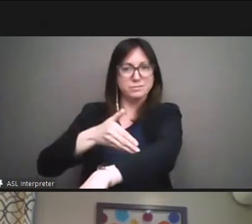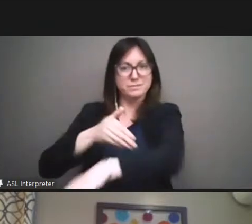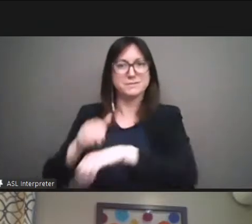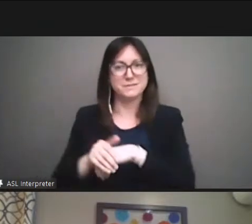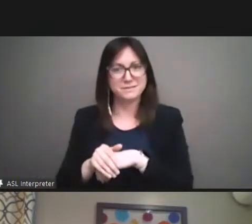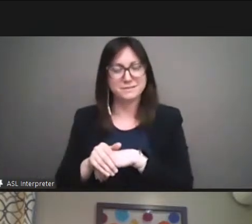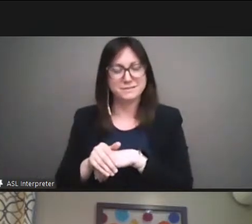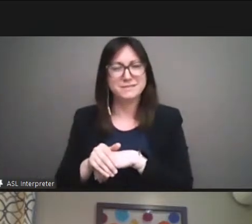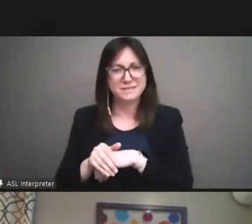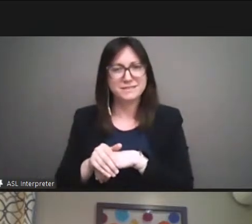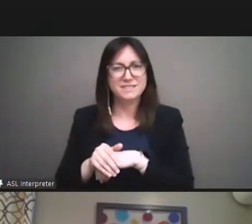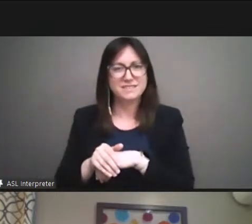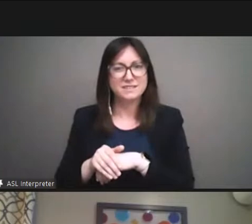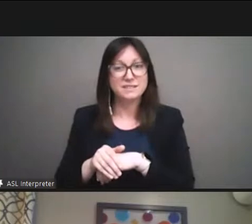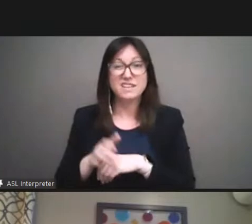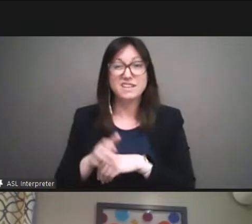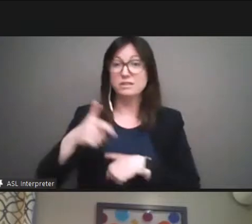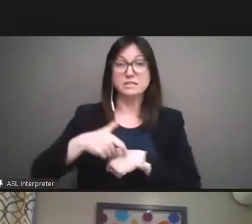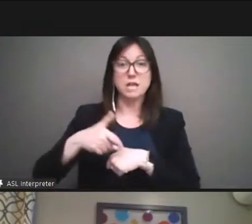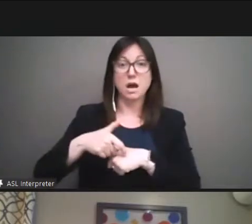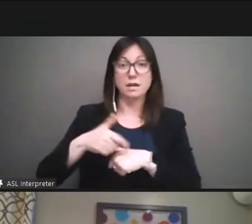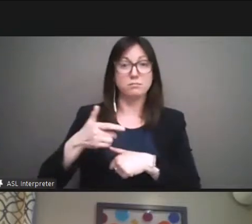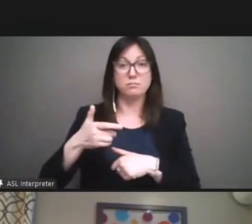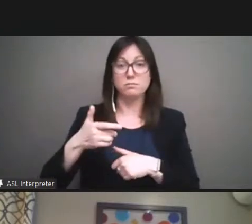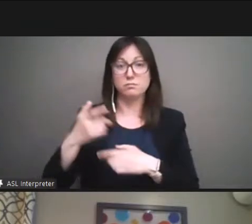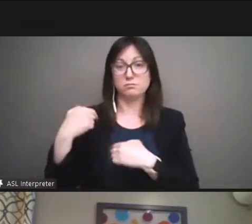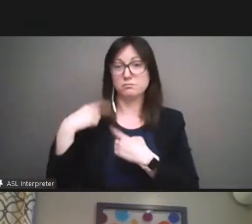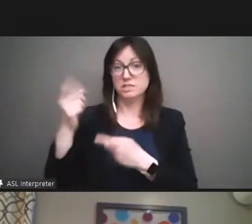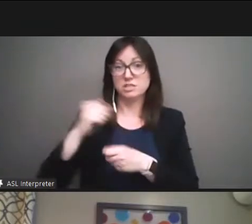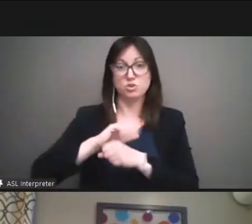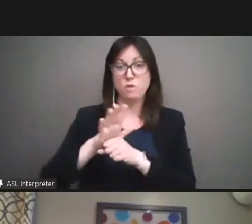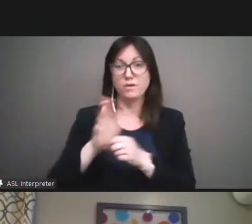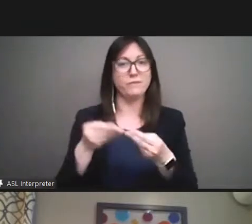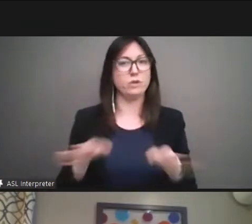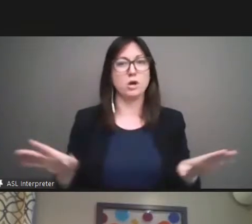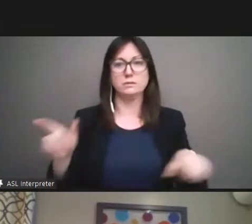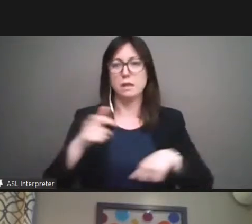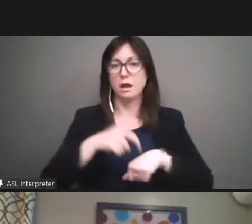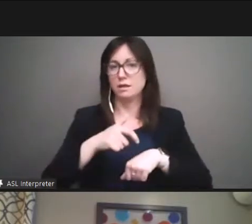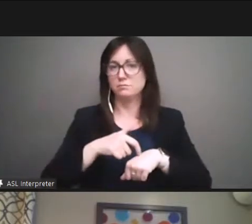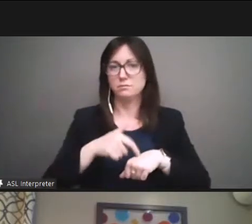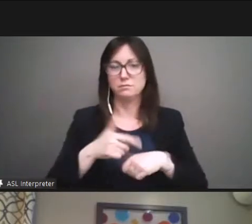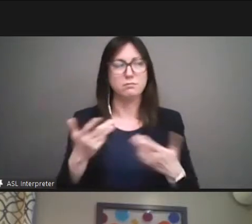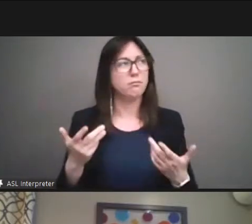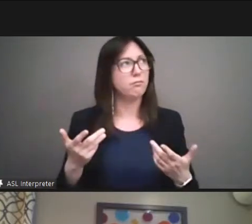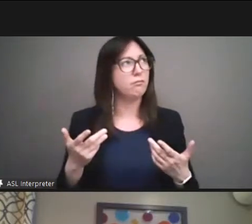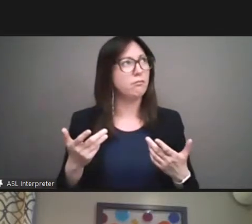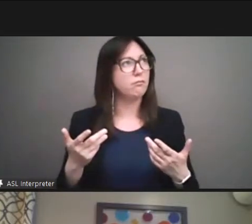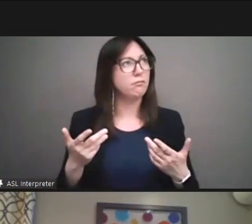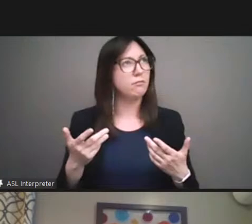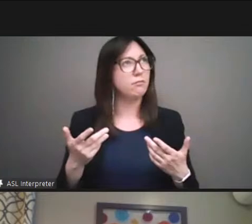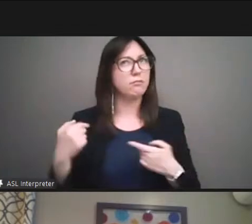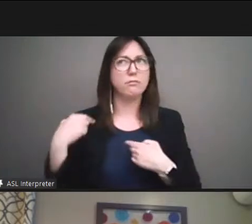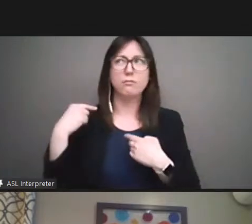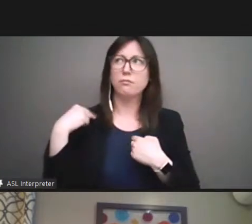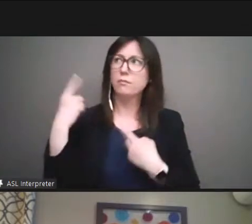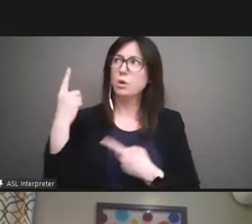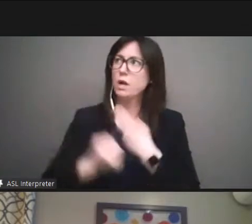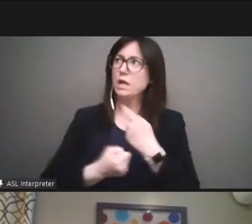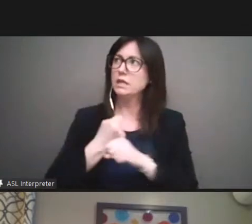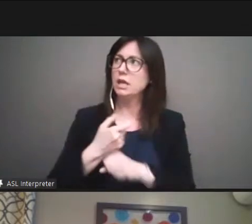I think we really lost track of time. It's kind of similar to what Amanda was saying. It's really hard to think about what I did in the last year